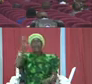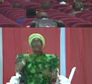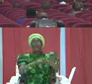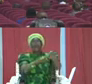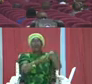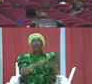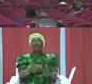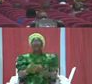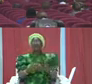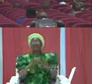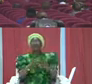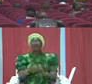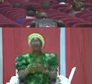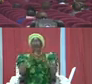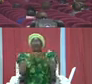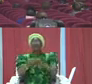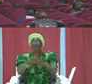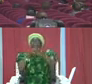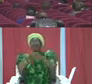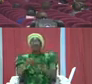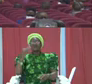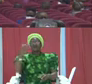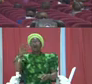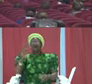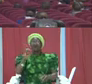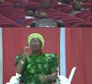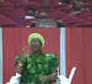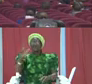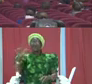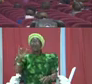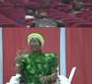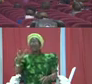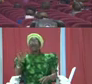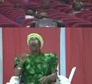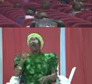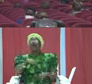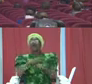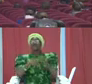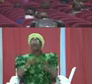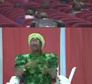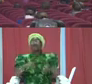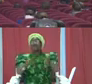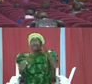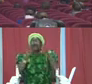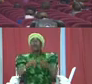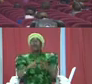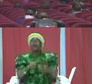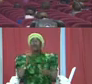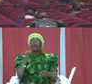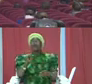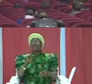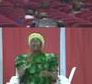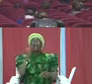the chariot of Ahab all the way to Jezreel. That was a long run.